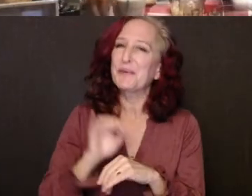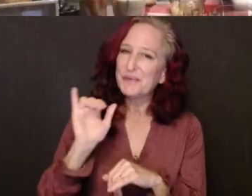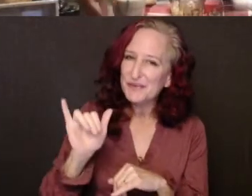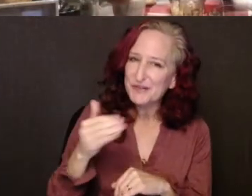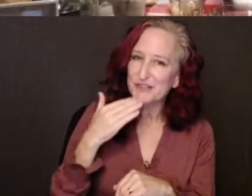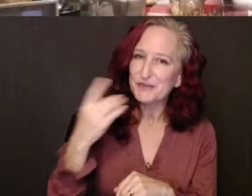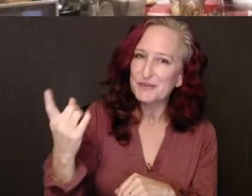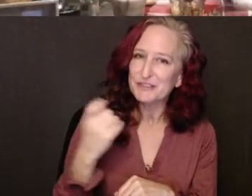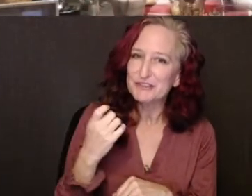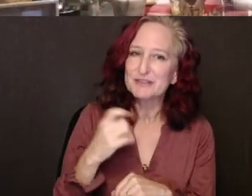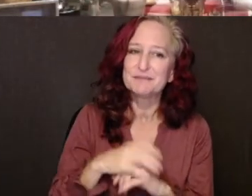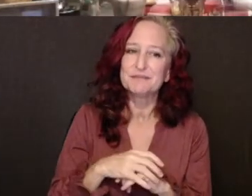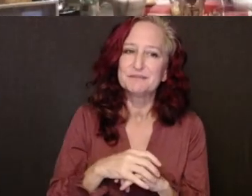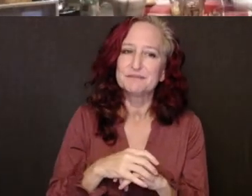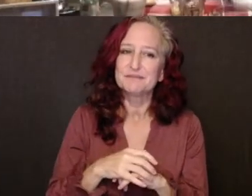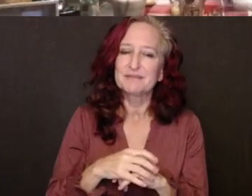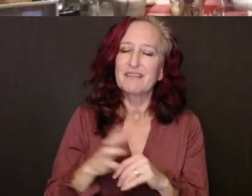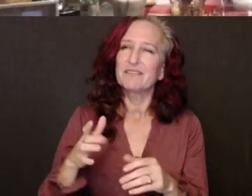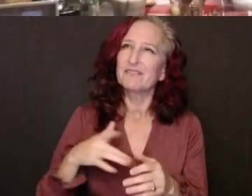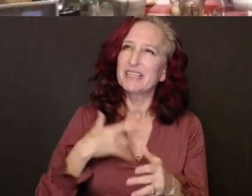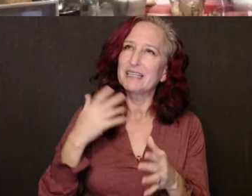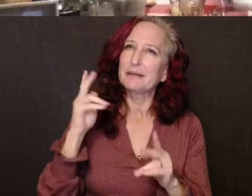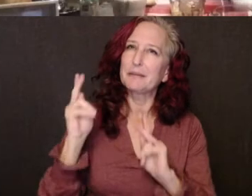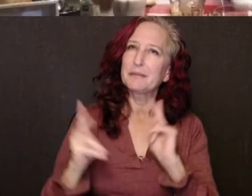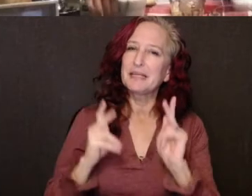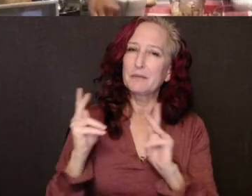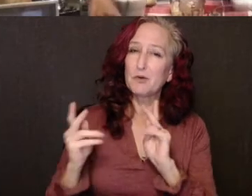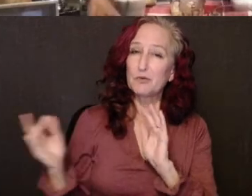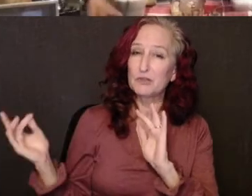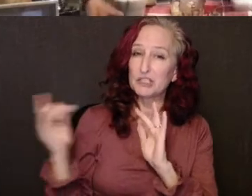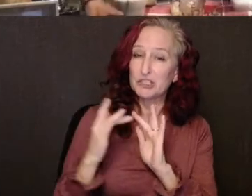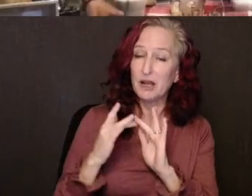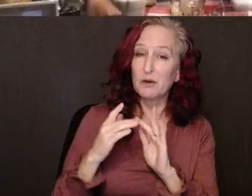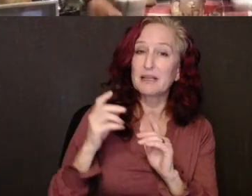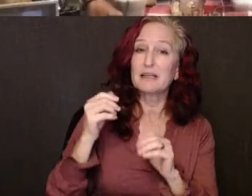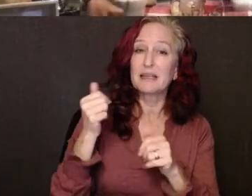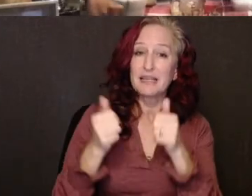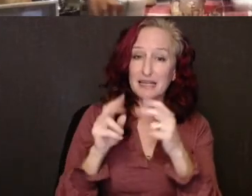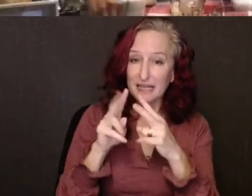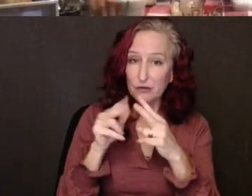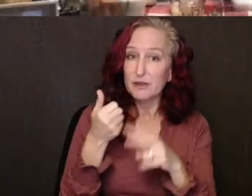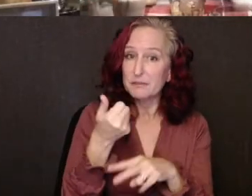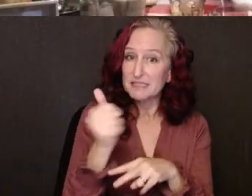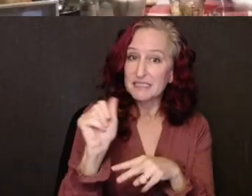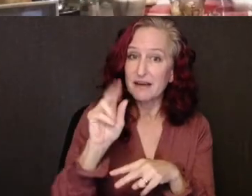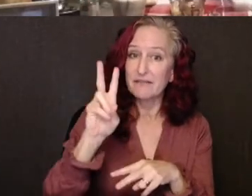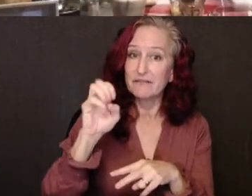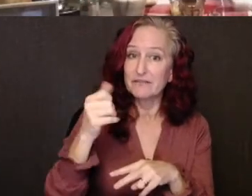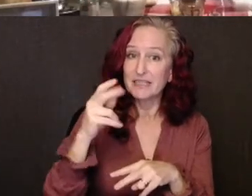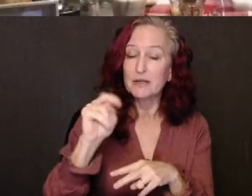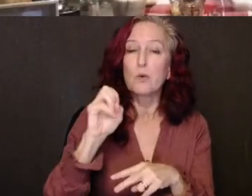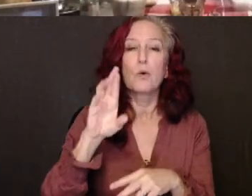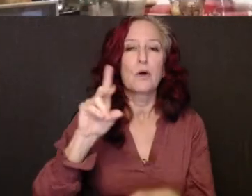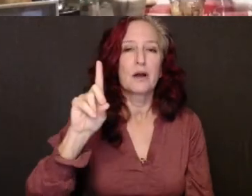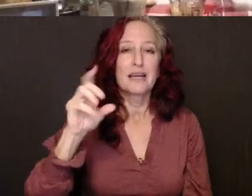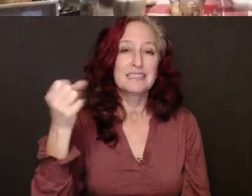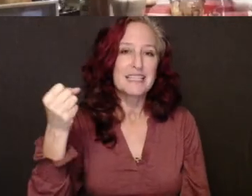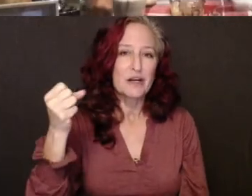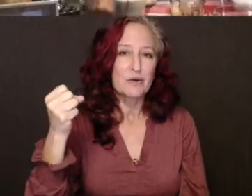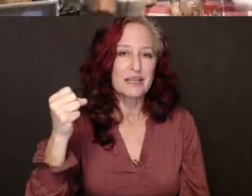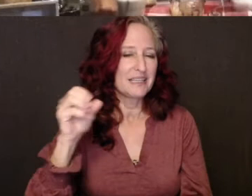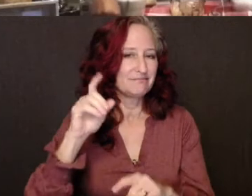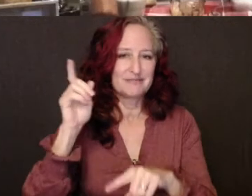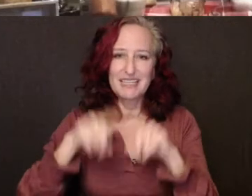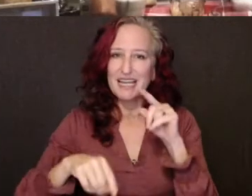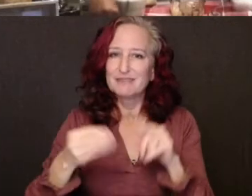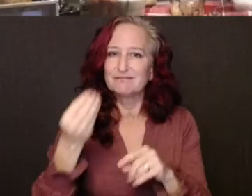customers are vegan, or do you also have a lot of customers who are regular carnivores and they